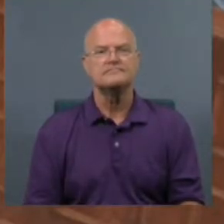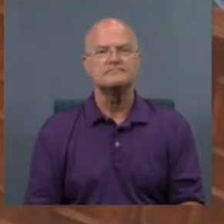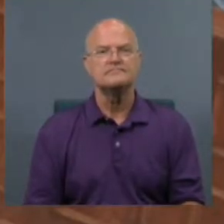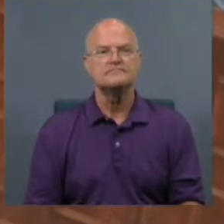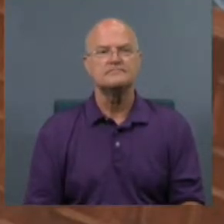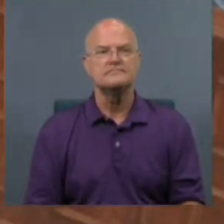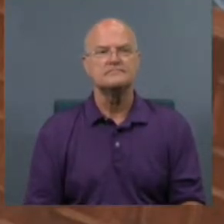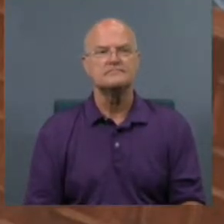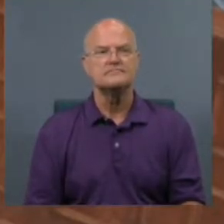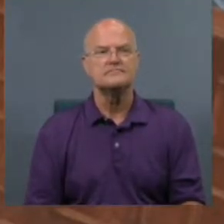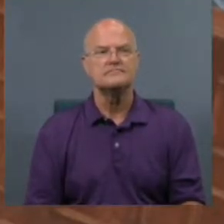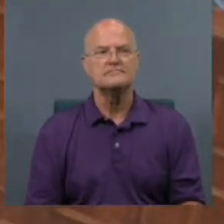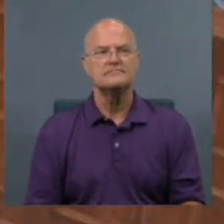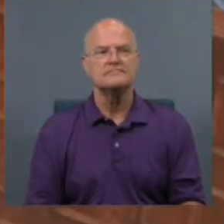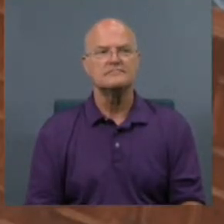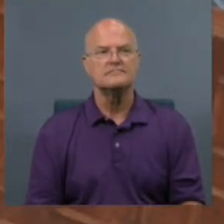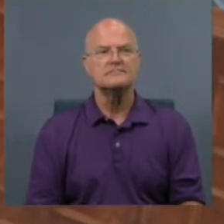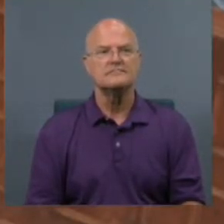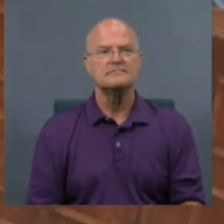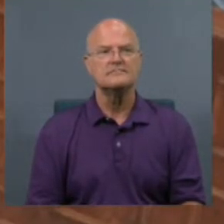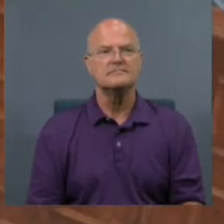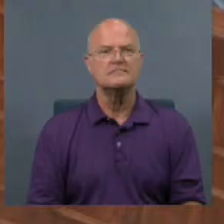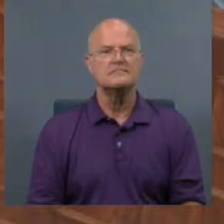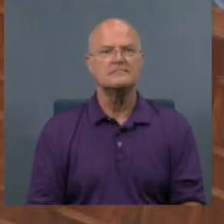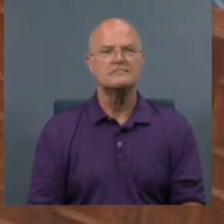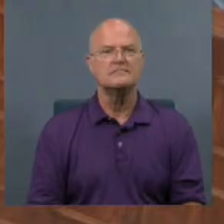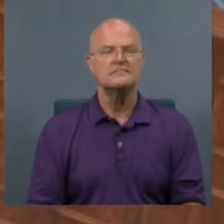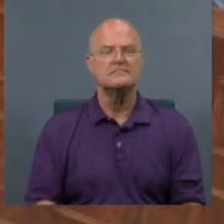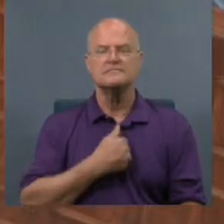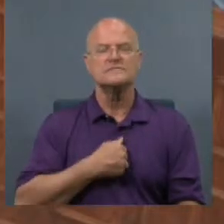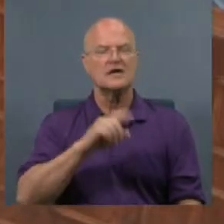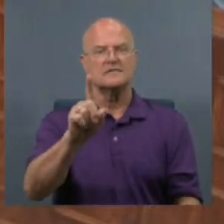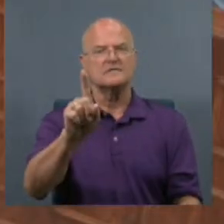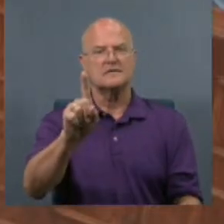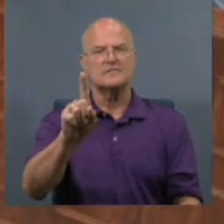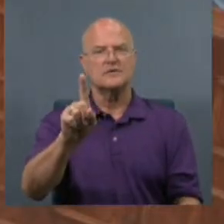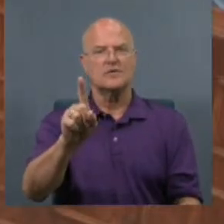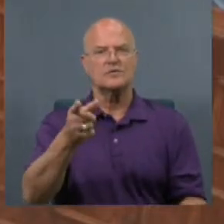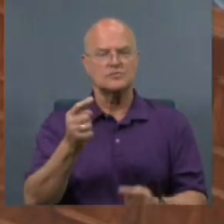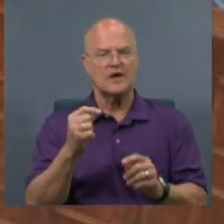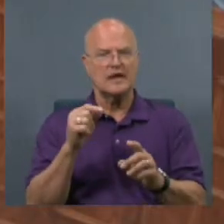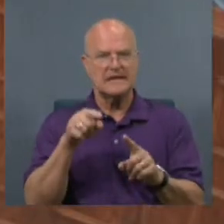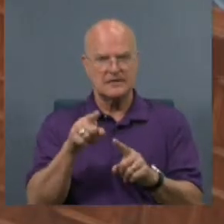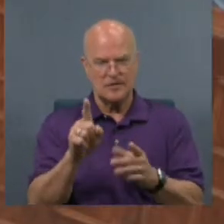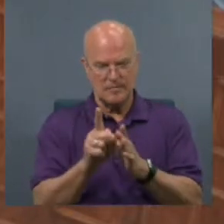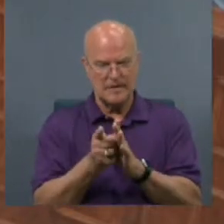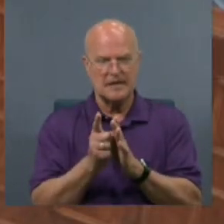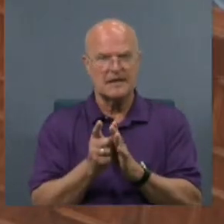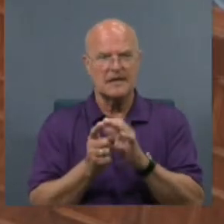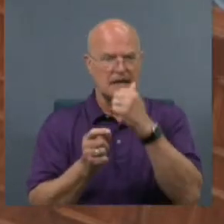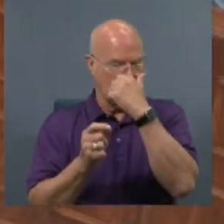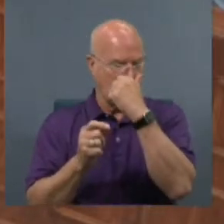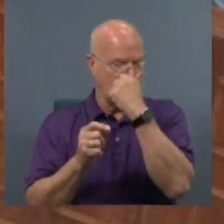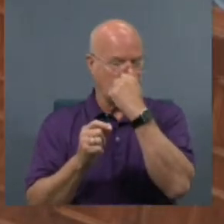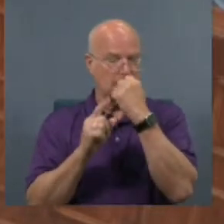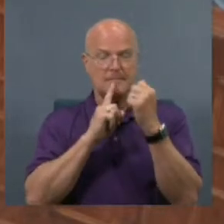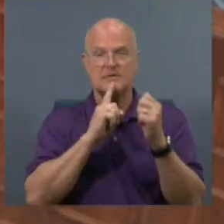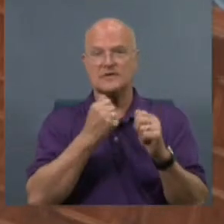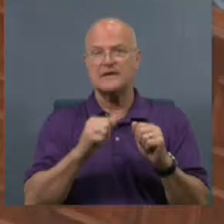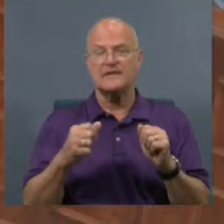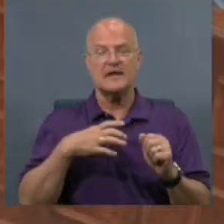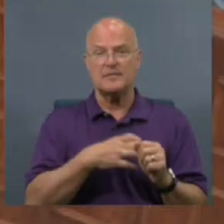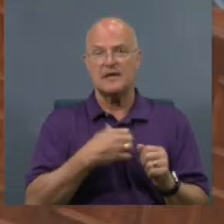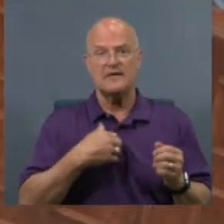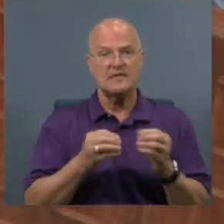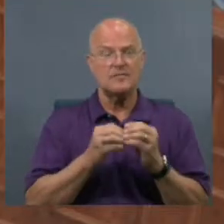So, I'm sorry, so could you just give us a minute? We're going to try to get to you. Here, I just want to make sure if any of the commissioners have